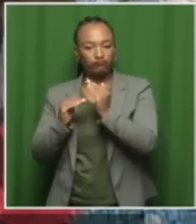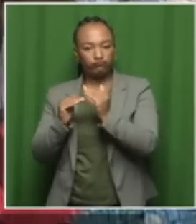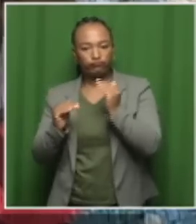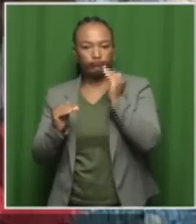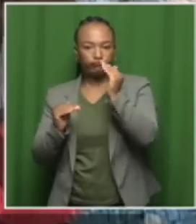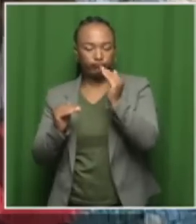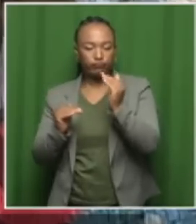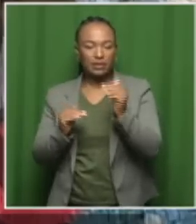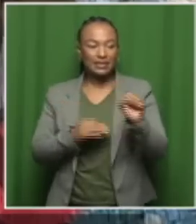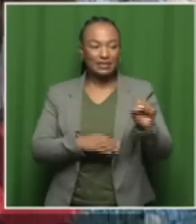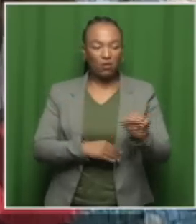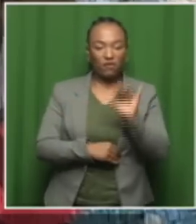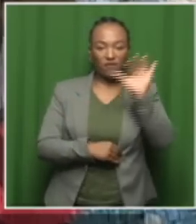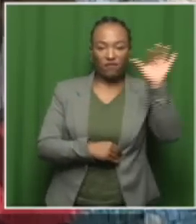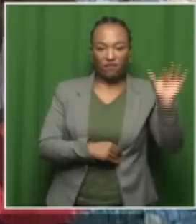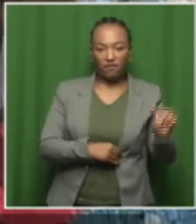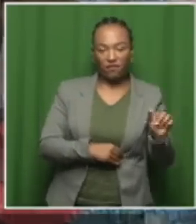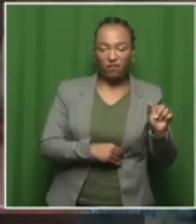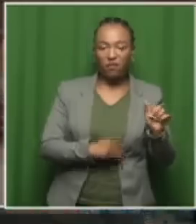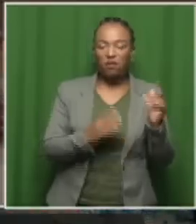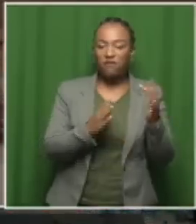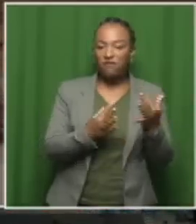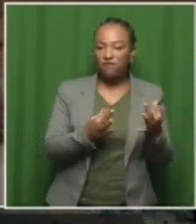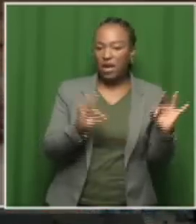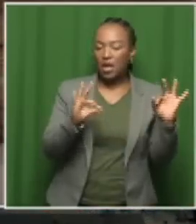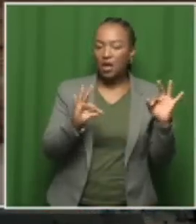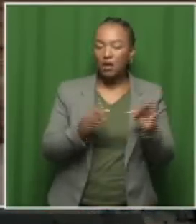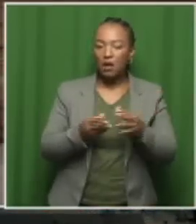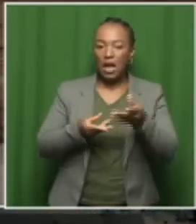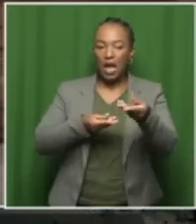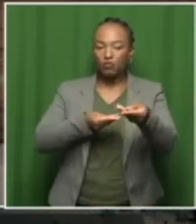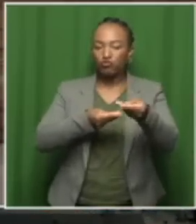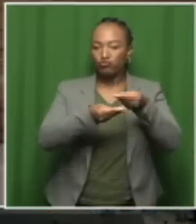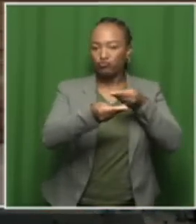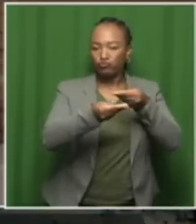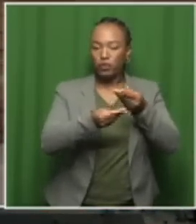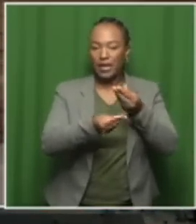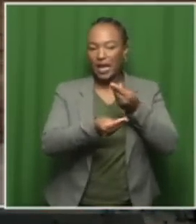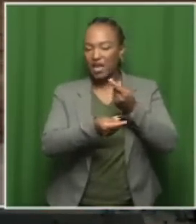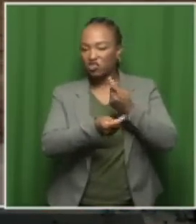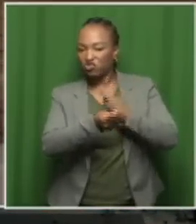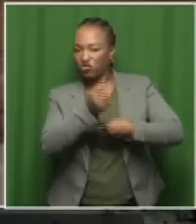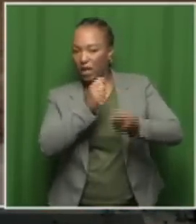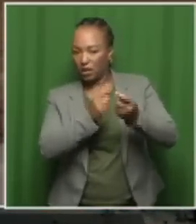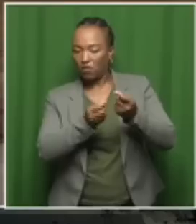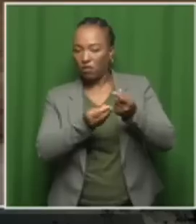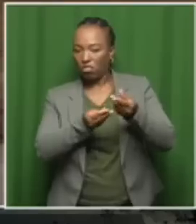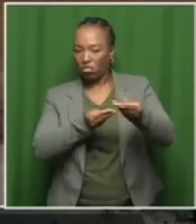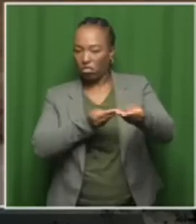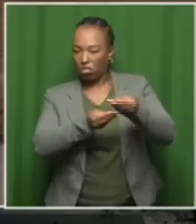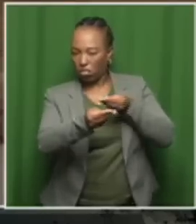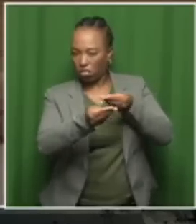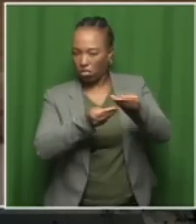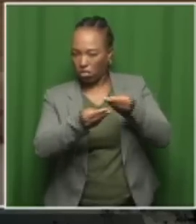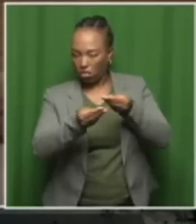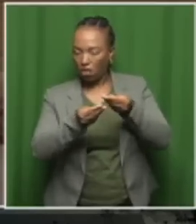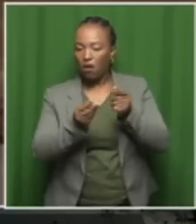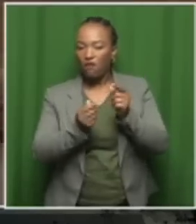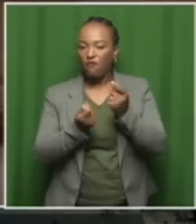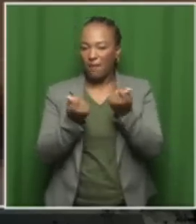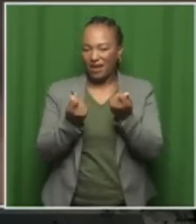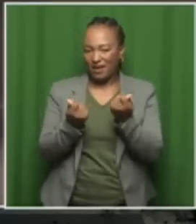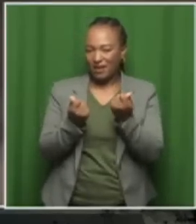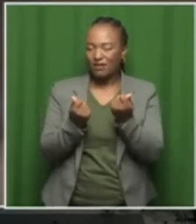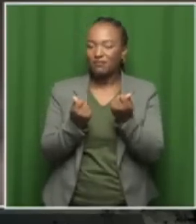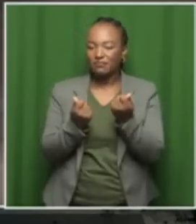in South Africa is we have a freely floating exchange rate. So if push really comes to shove, the rand